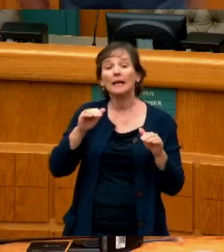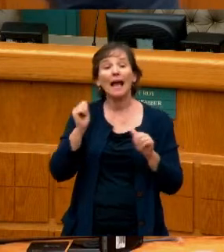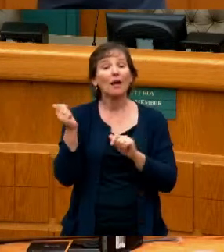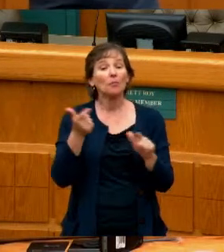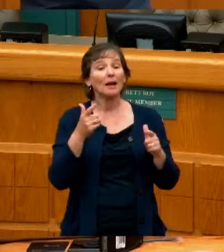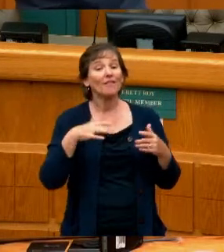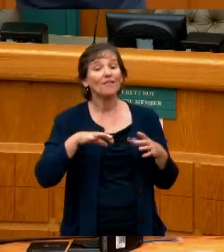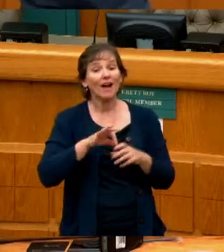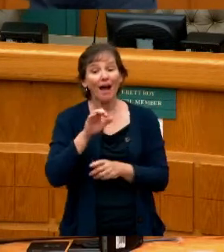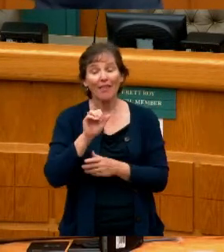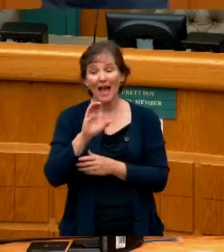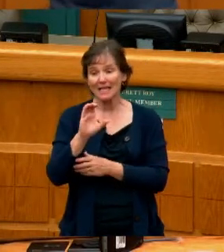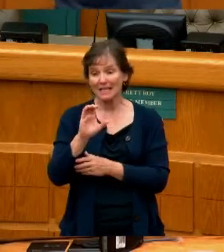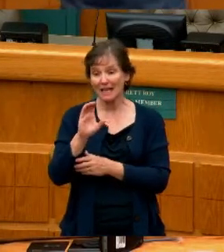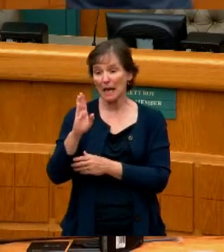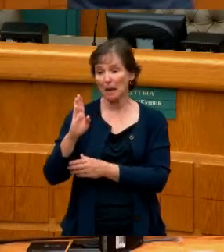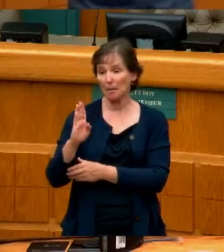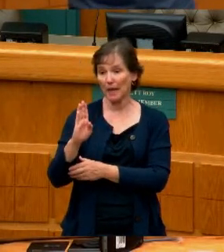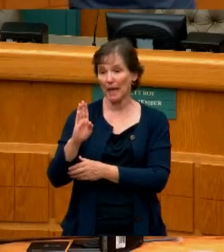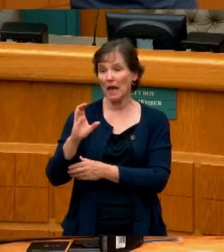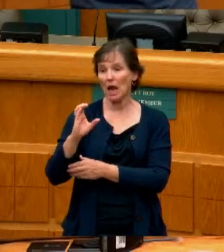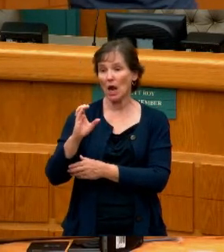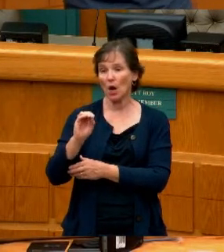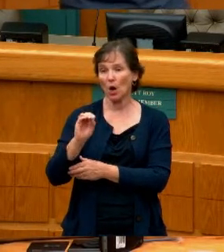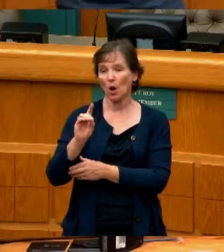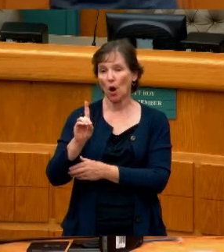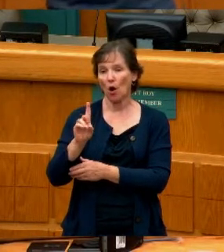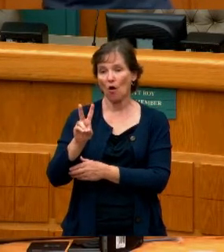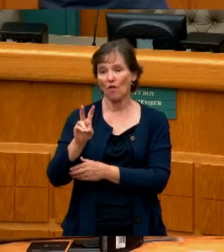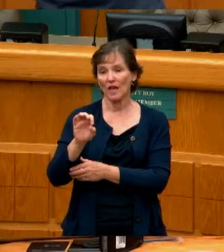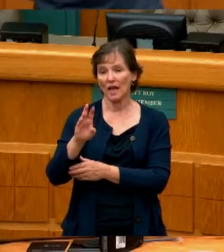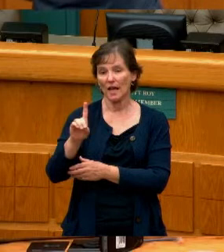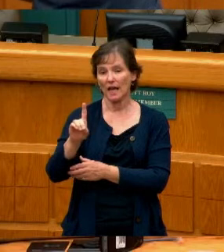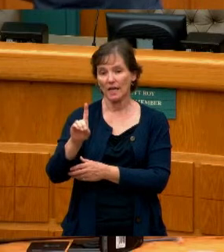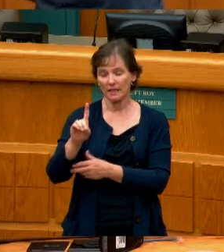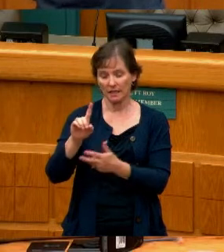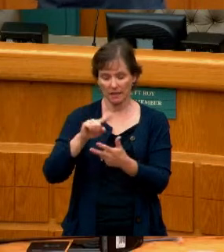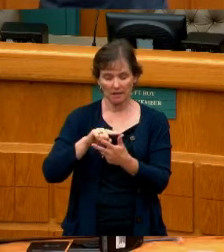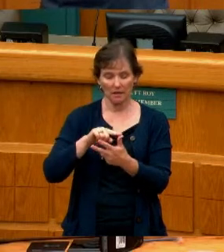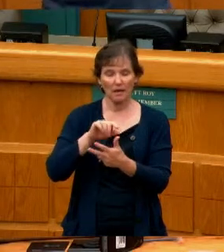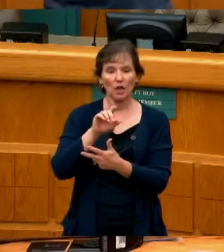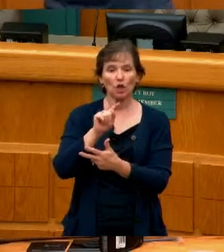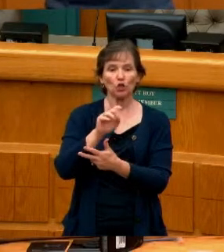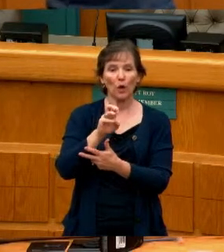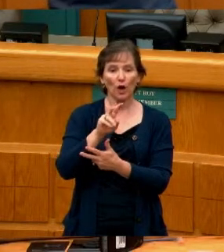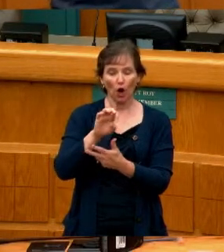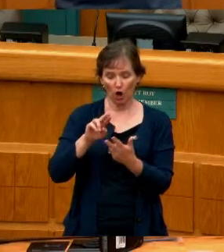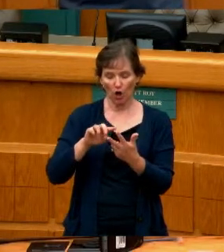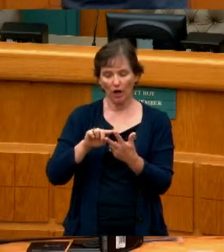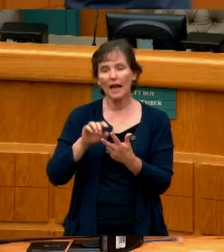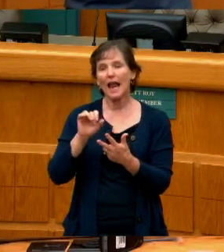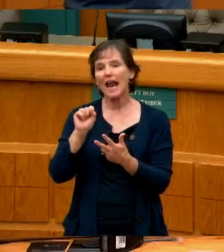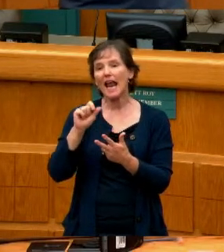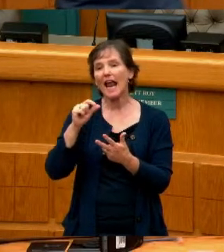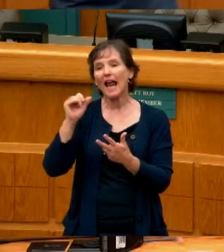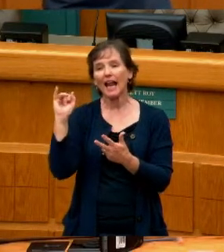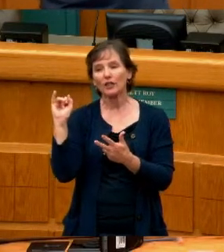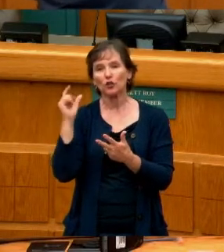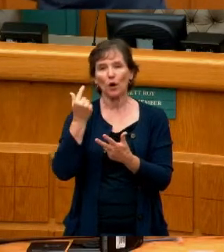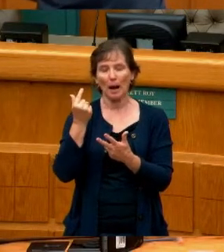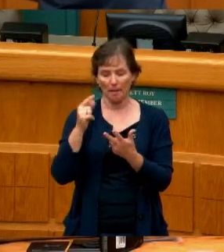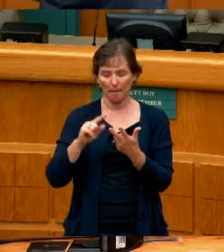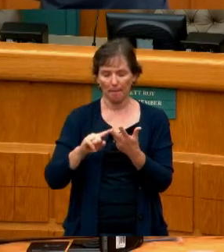questions? All right, thank you. Thanks again. I want to remind everybody again, social media, find our handle, CB